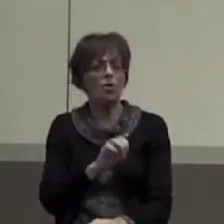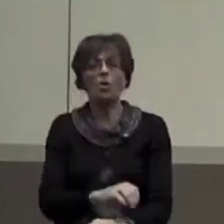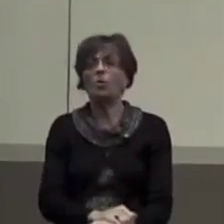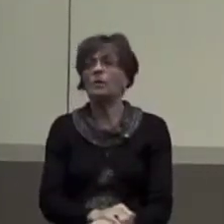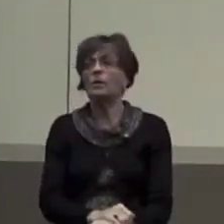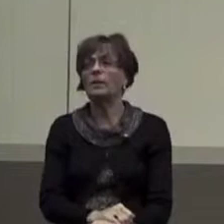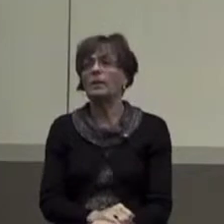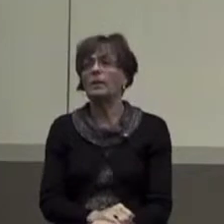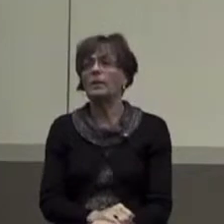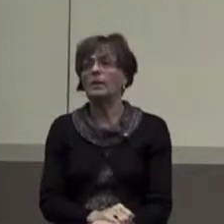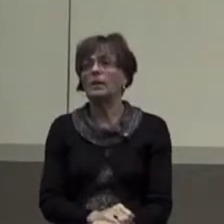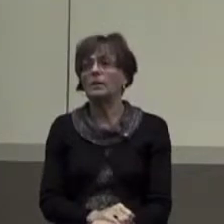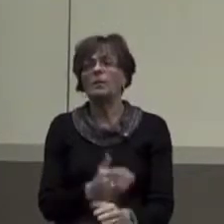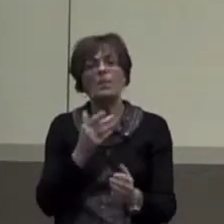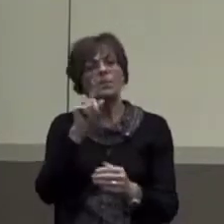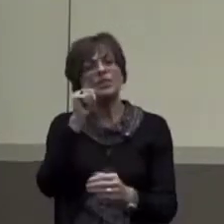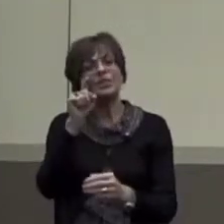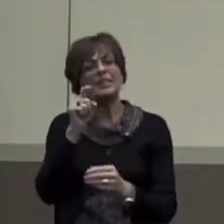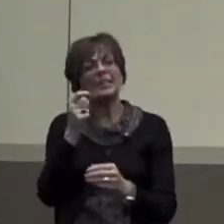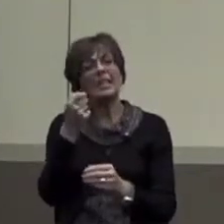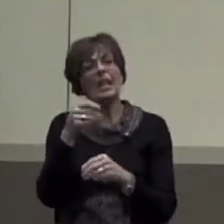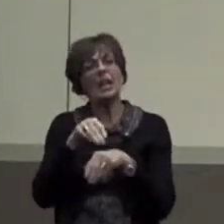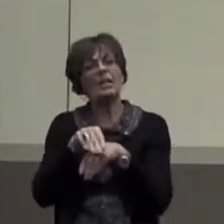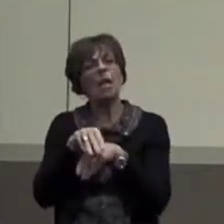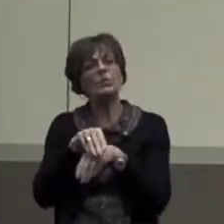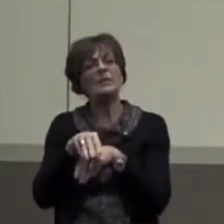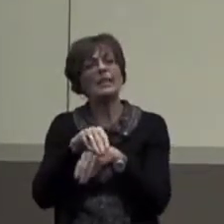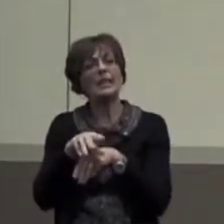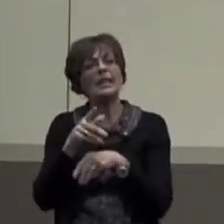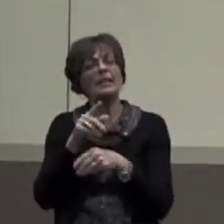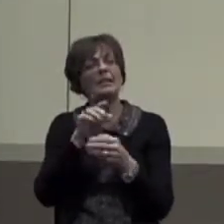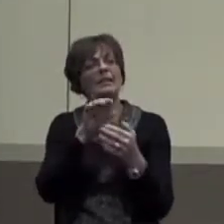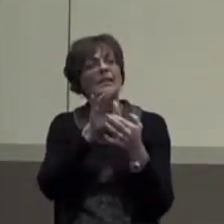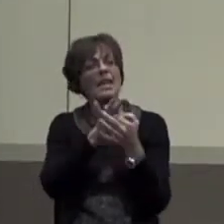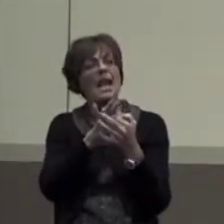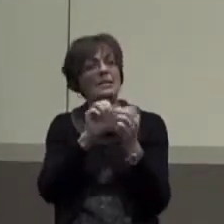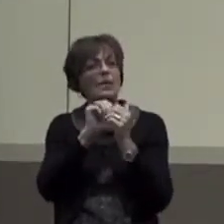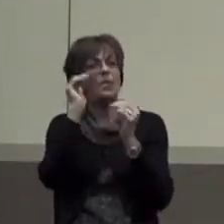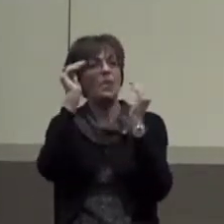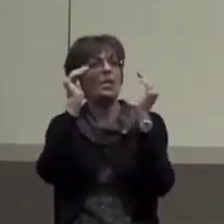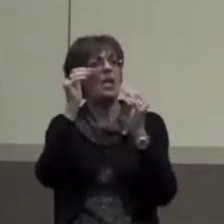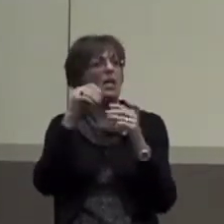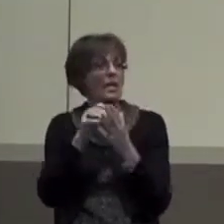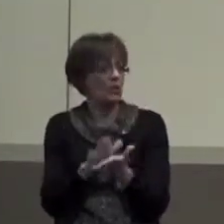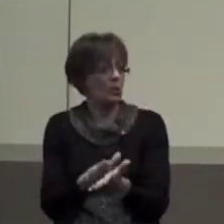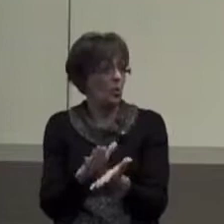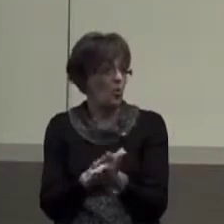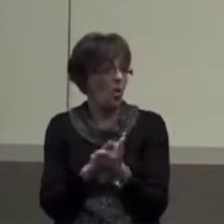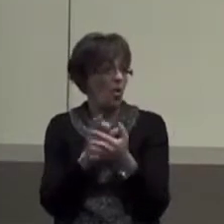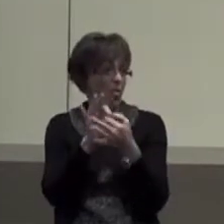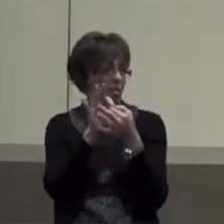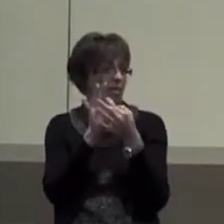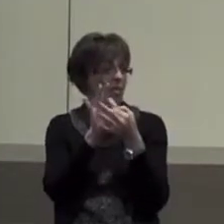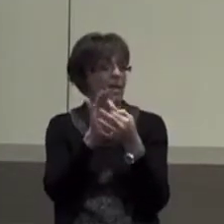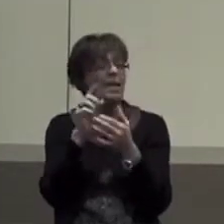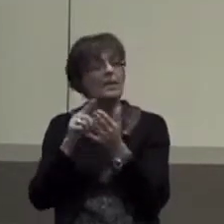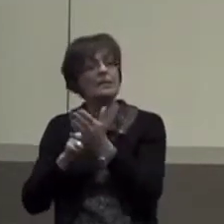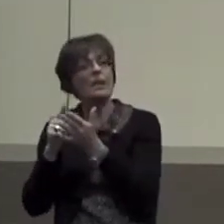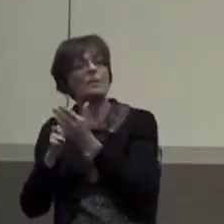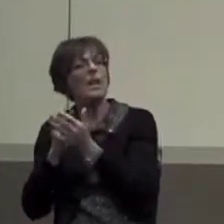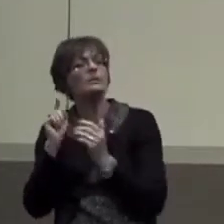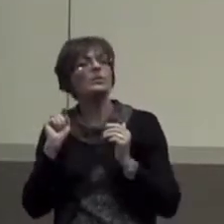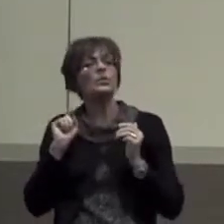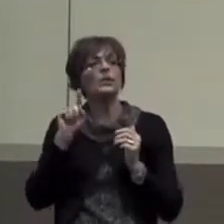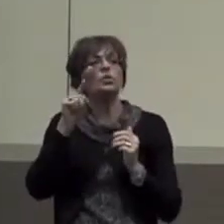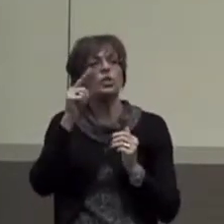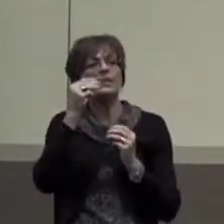Maybe they just need a little bit of counseling, connecting with an adult in the school. Sometimes even just a lunch bunch